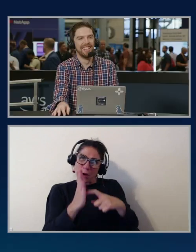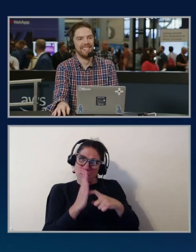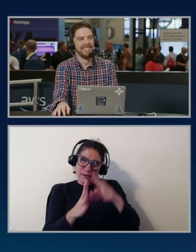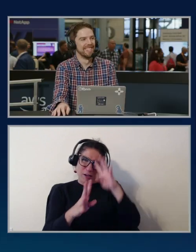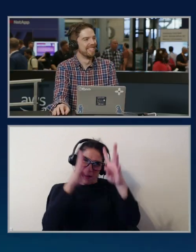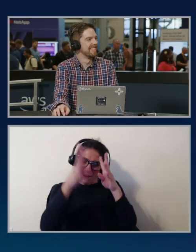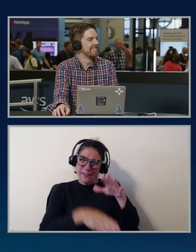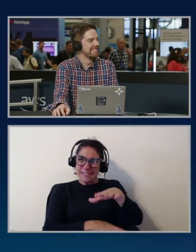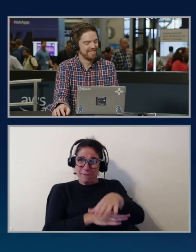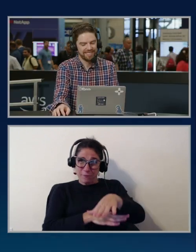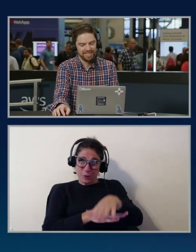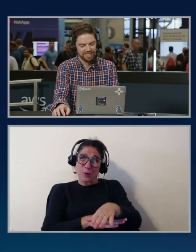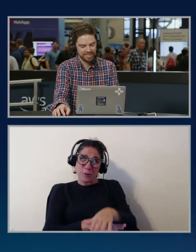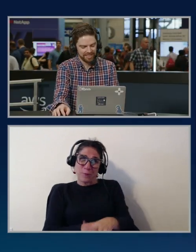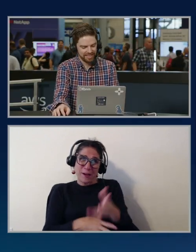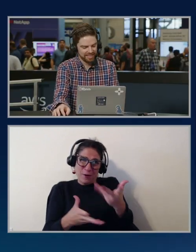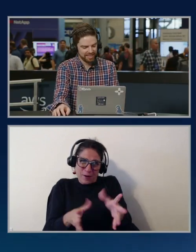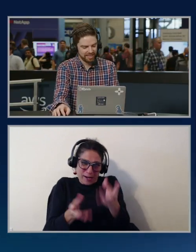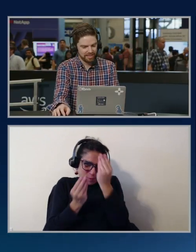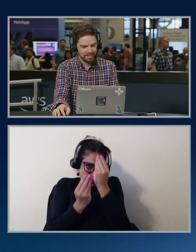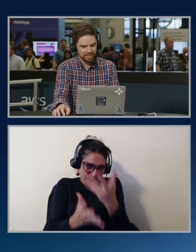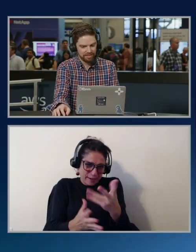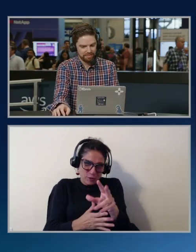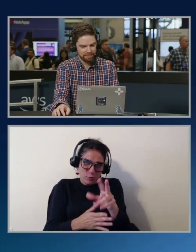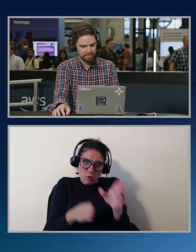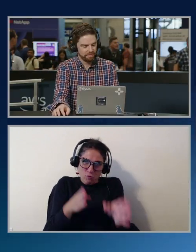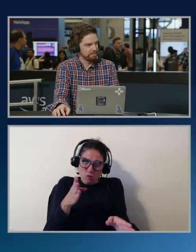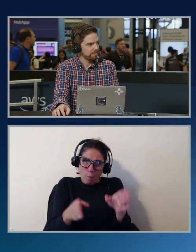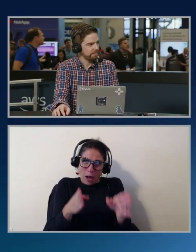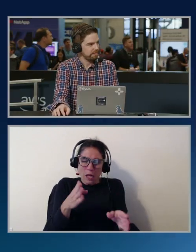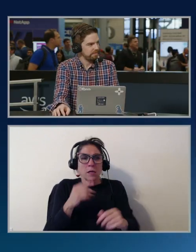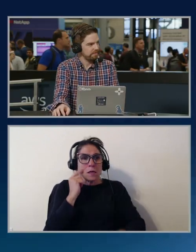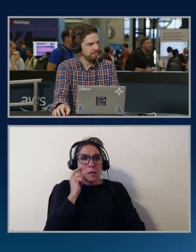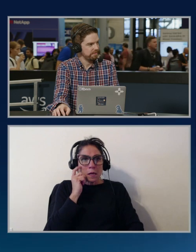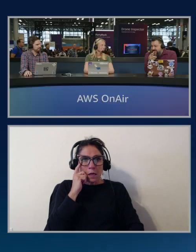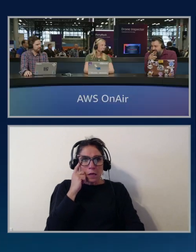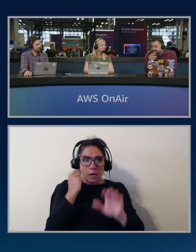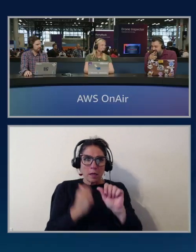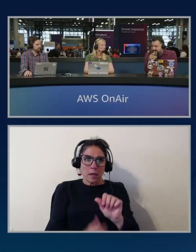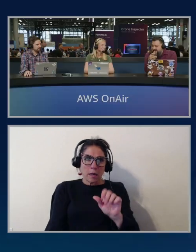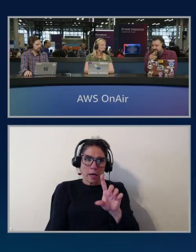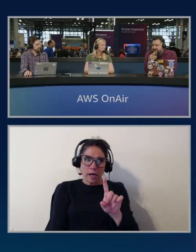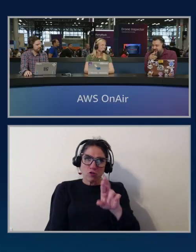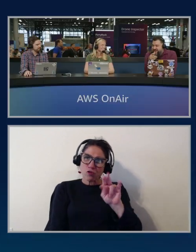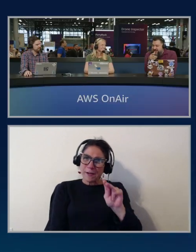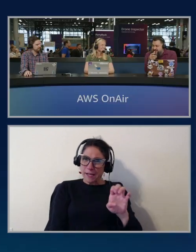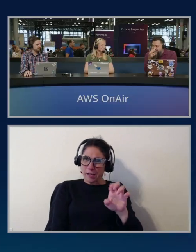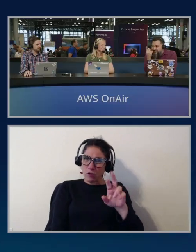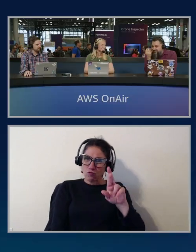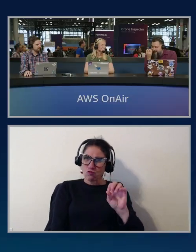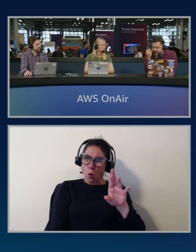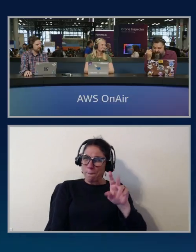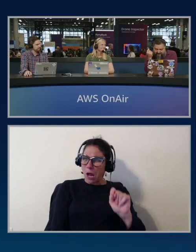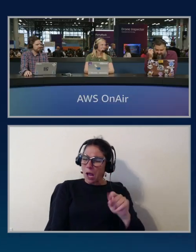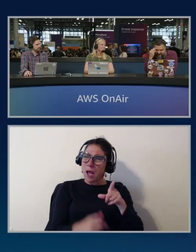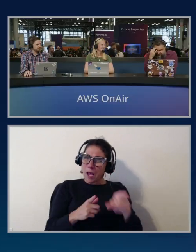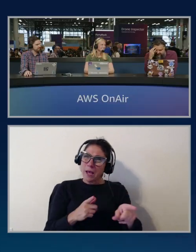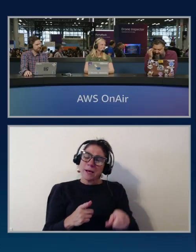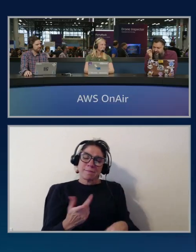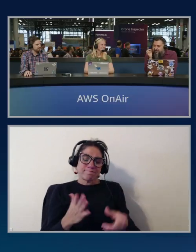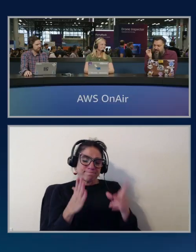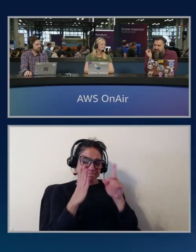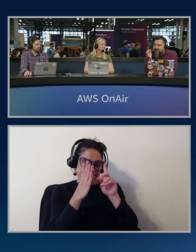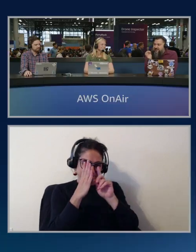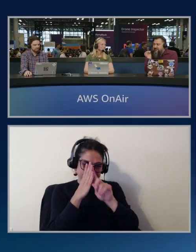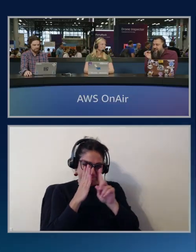We did put that input into the robot. Well, the Adrian robot is kind of indexing on the IT inventory management. That was the first thing that popped into my head.